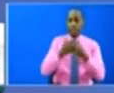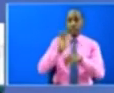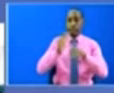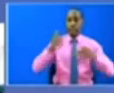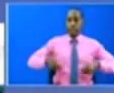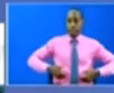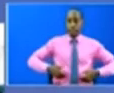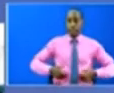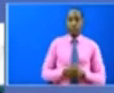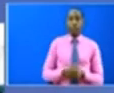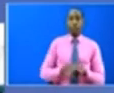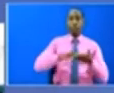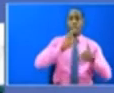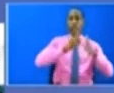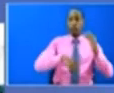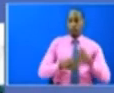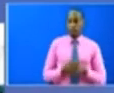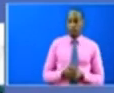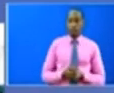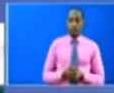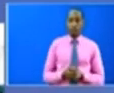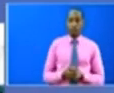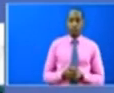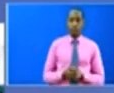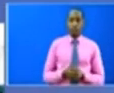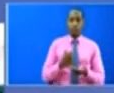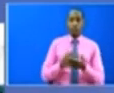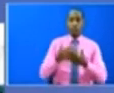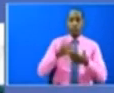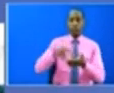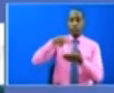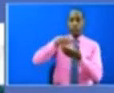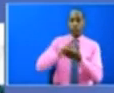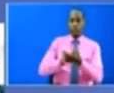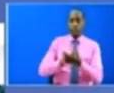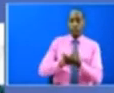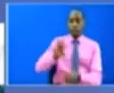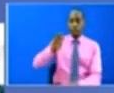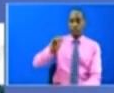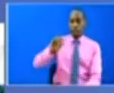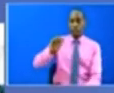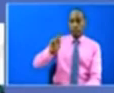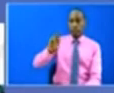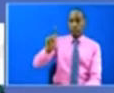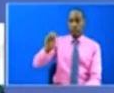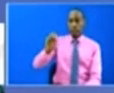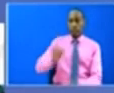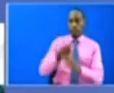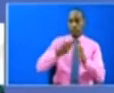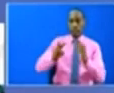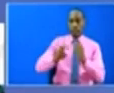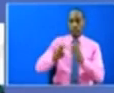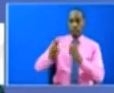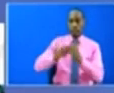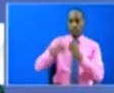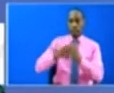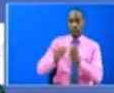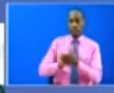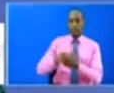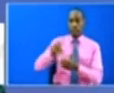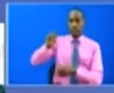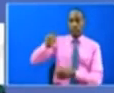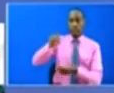facing. Besides, I had ran for Mavoko in 2017, member of National Assembly, and many people were